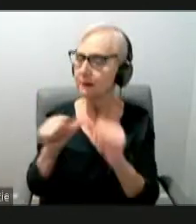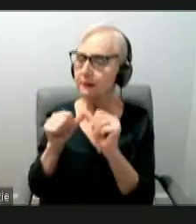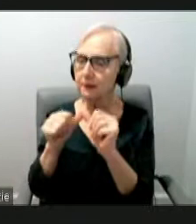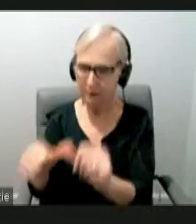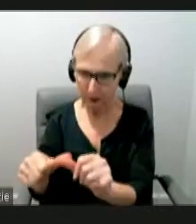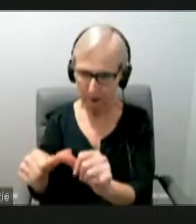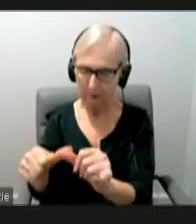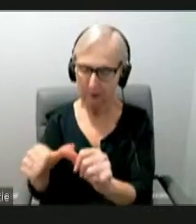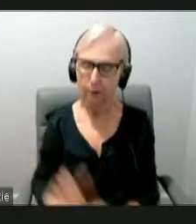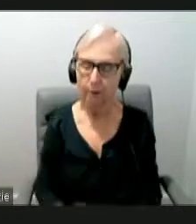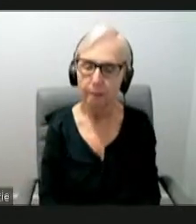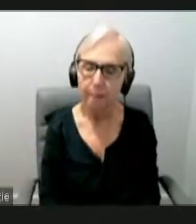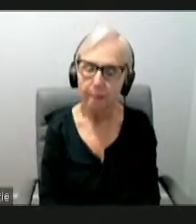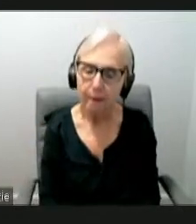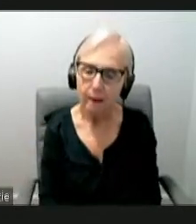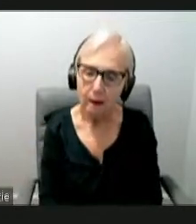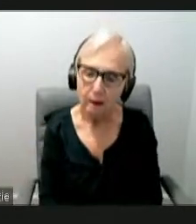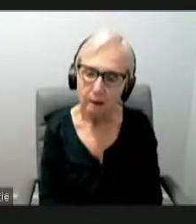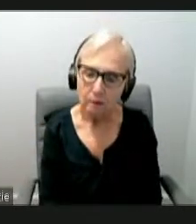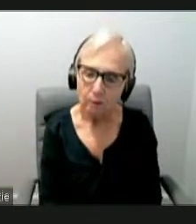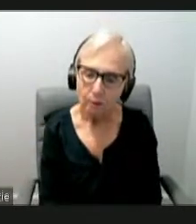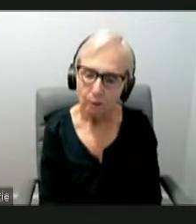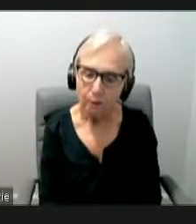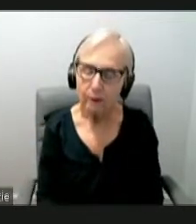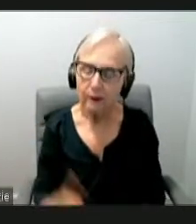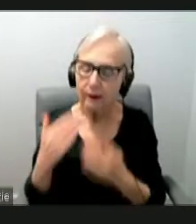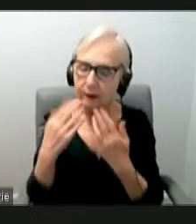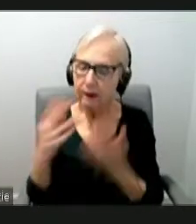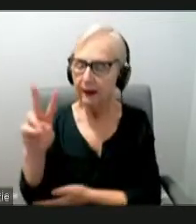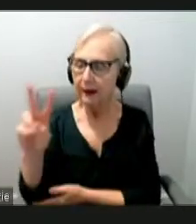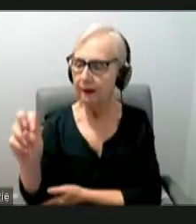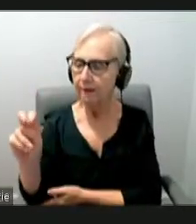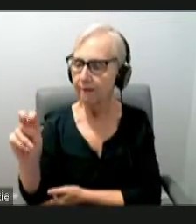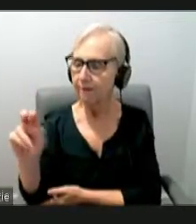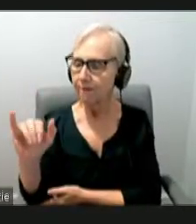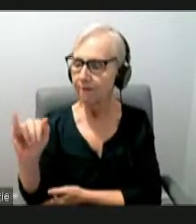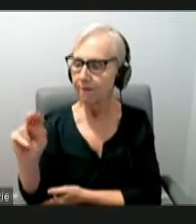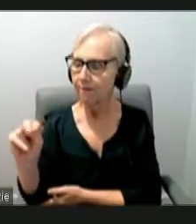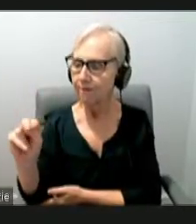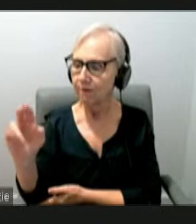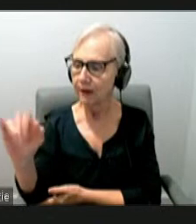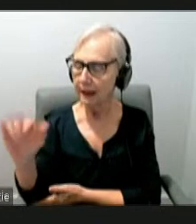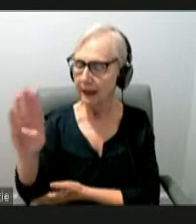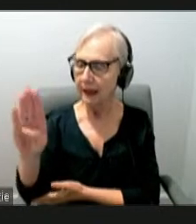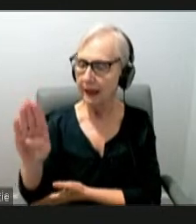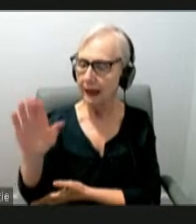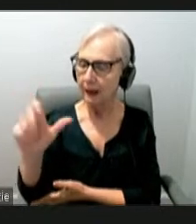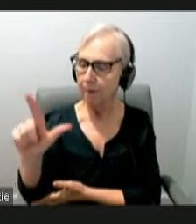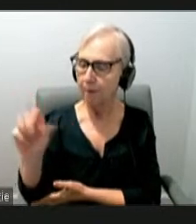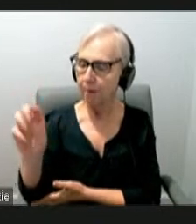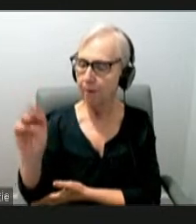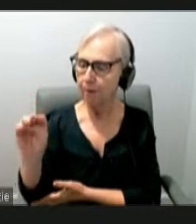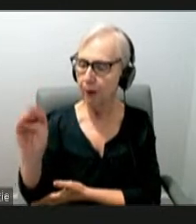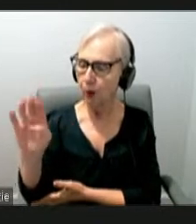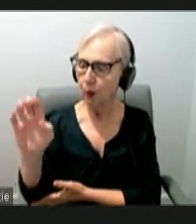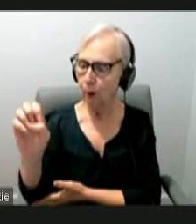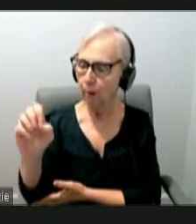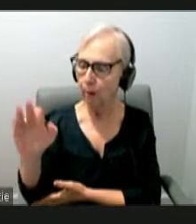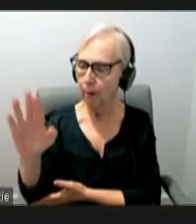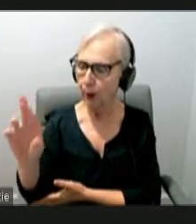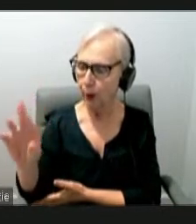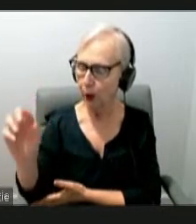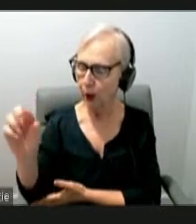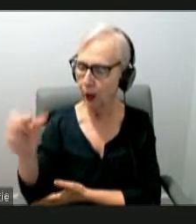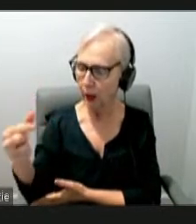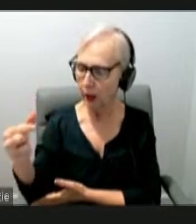All right, Vinny. Thank you. This is Vinny Del Giudice at Bloomberg News in Denver. Variant